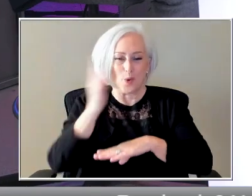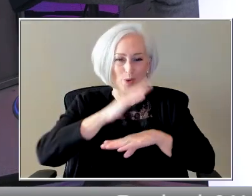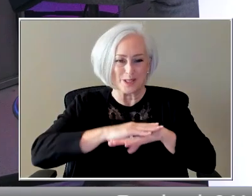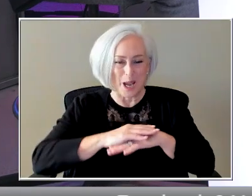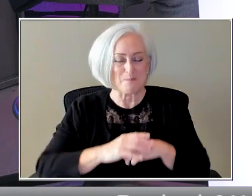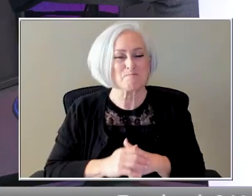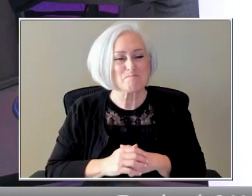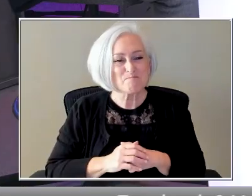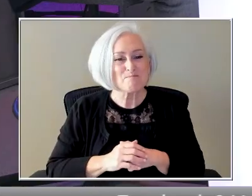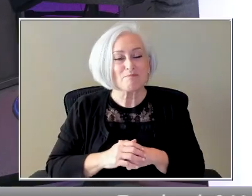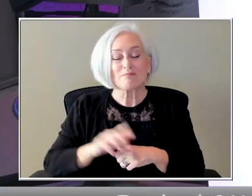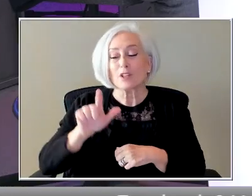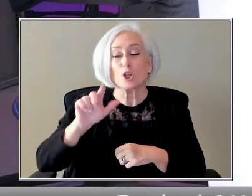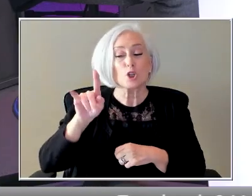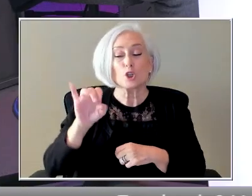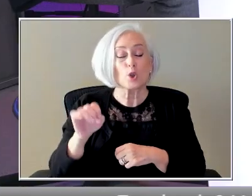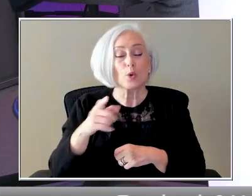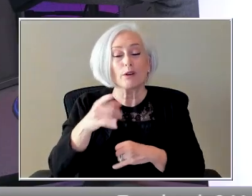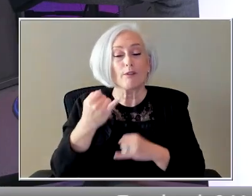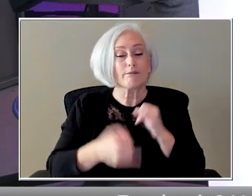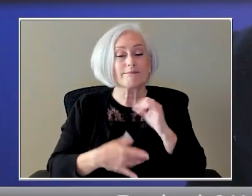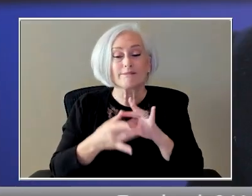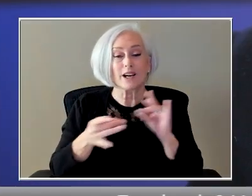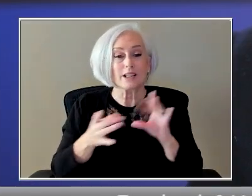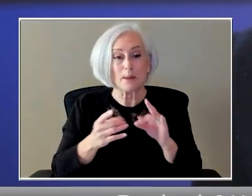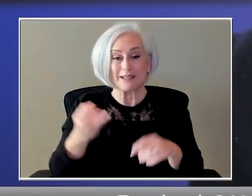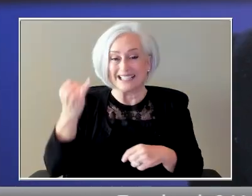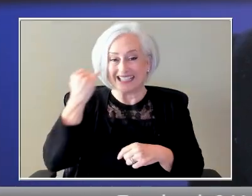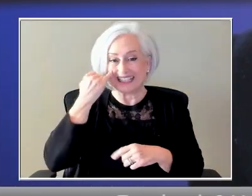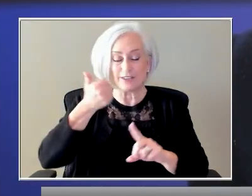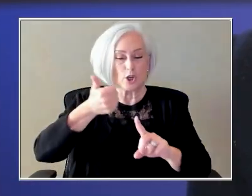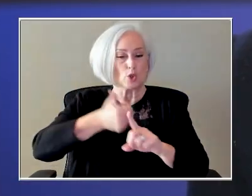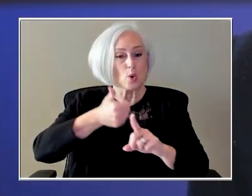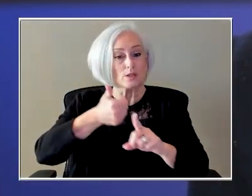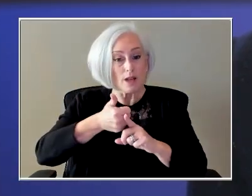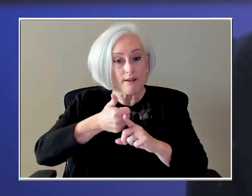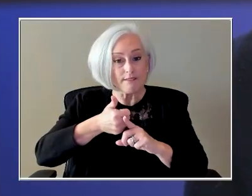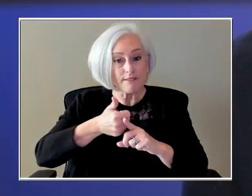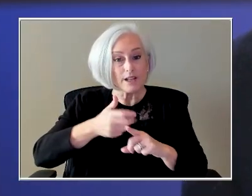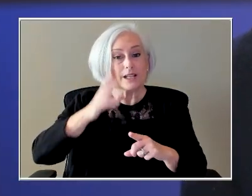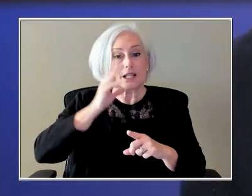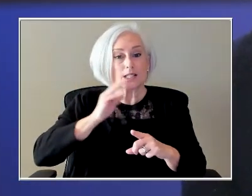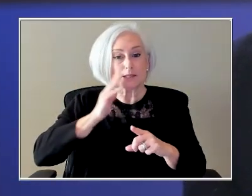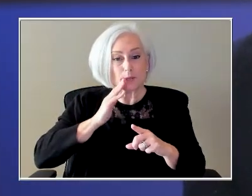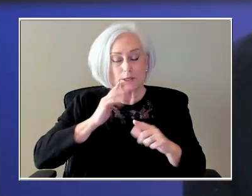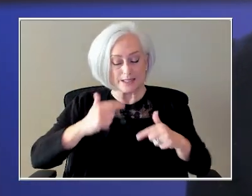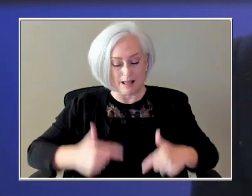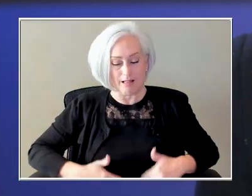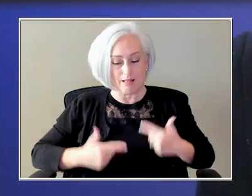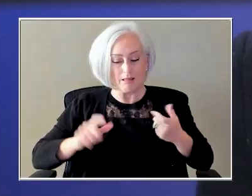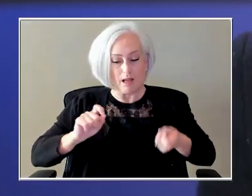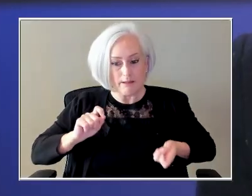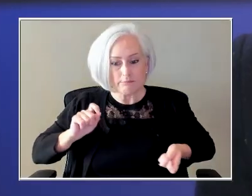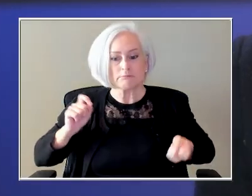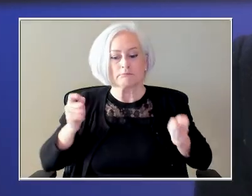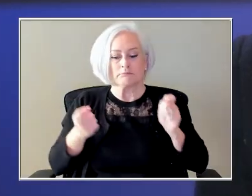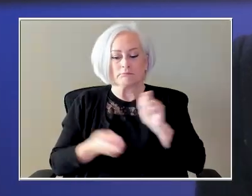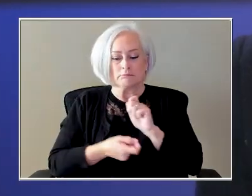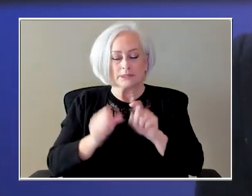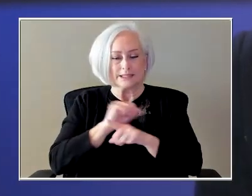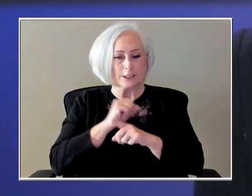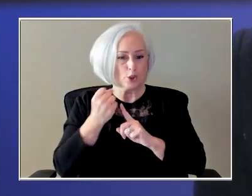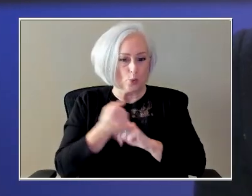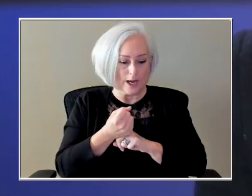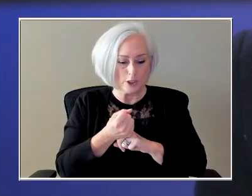our viewers to know? If you are going through any kind of life-altering situation, whether it's medical or